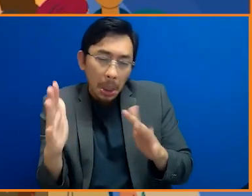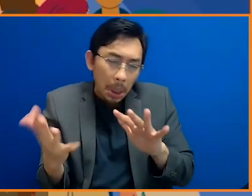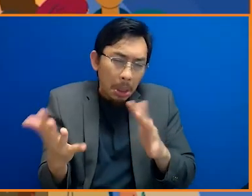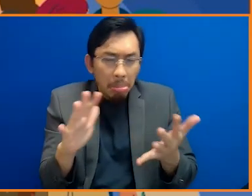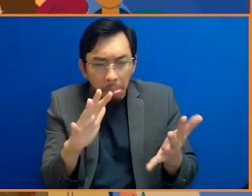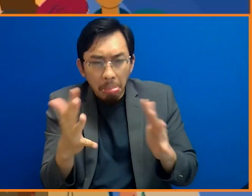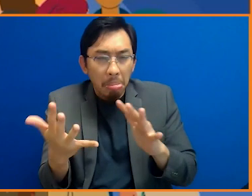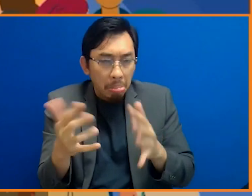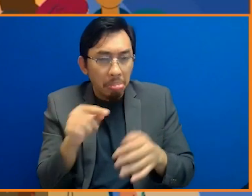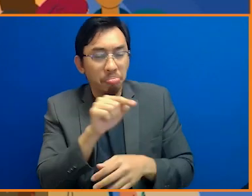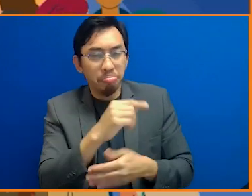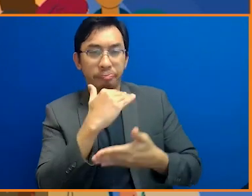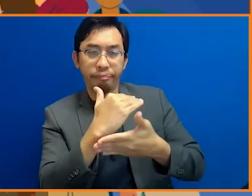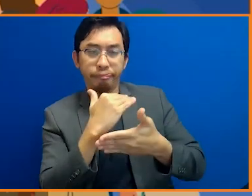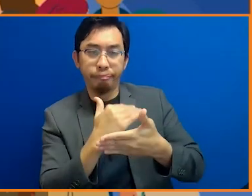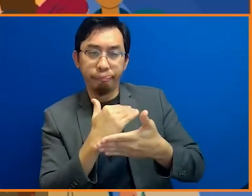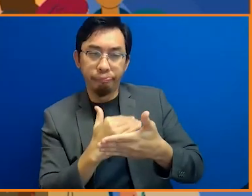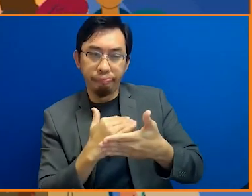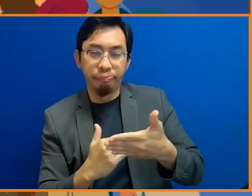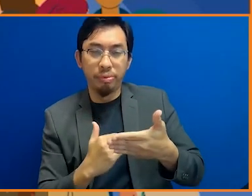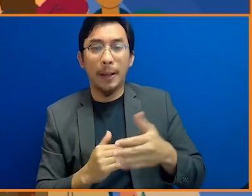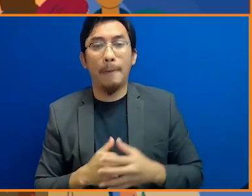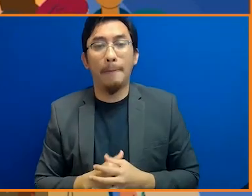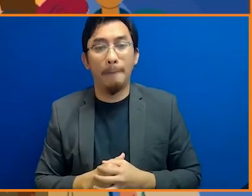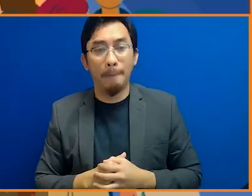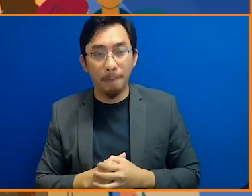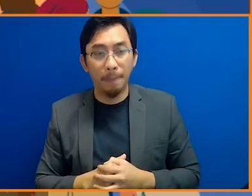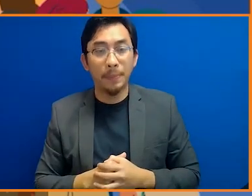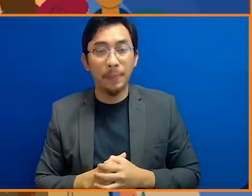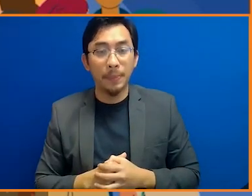our underestimation of this tsunami.